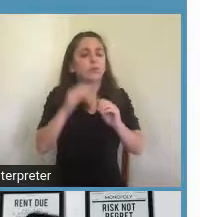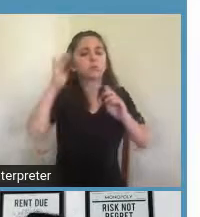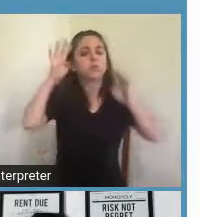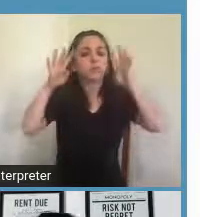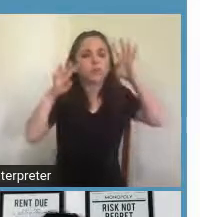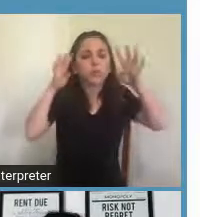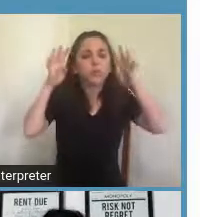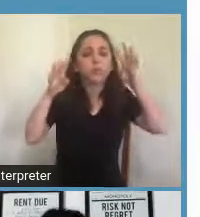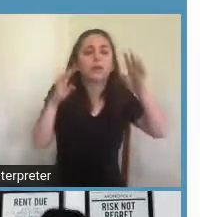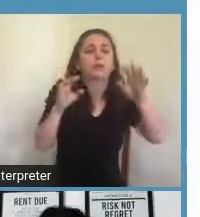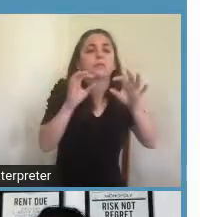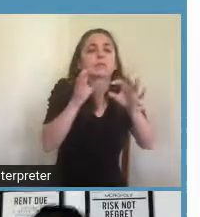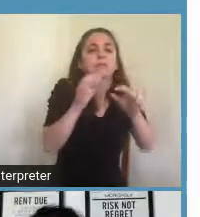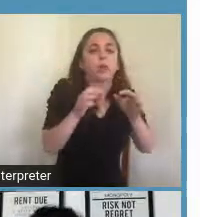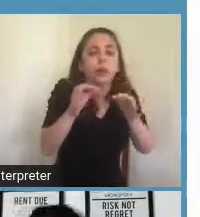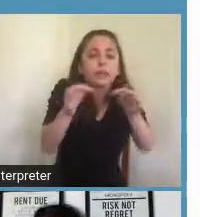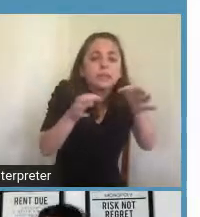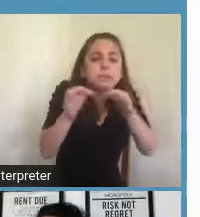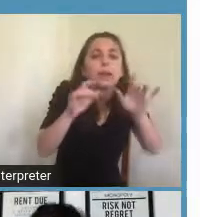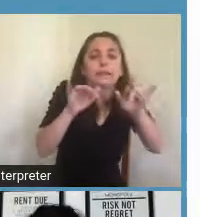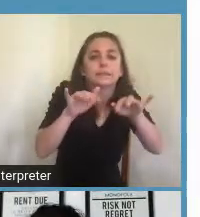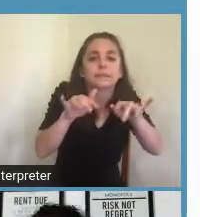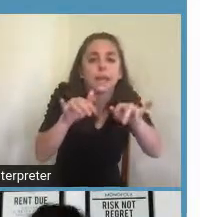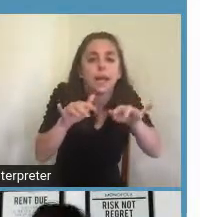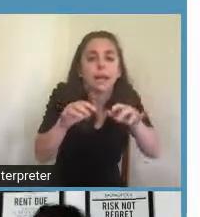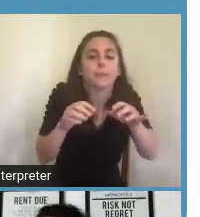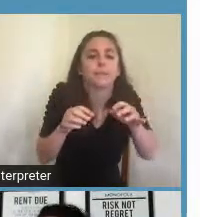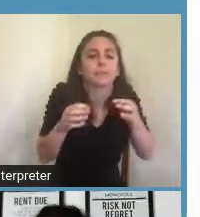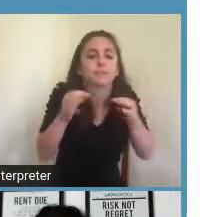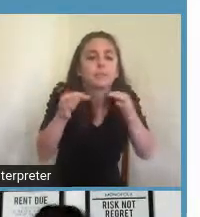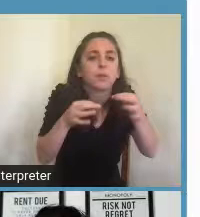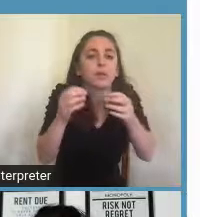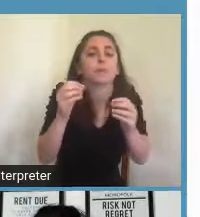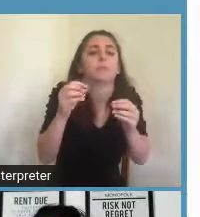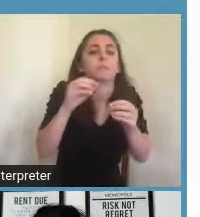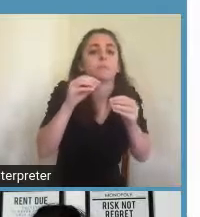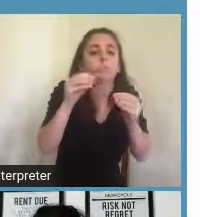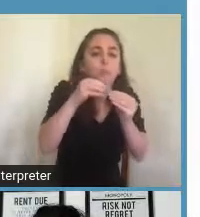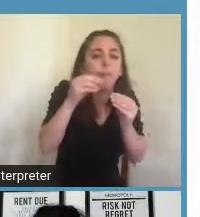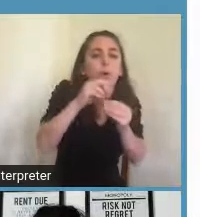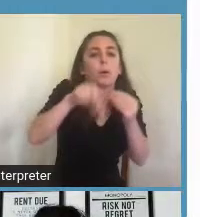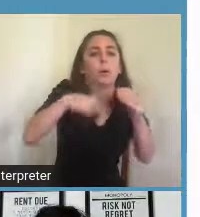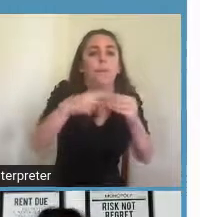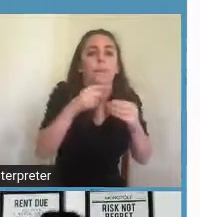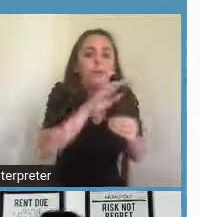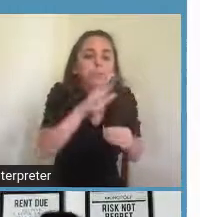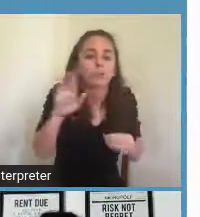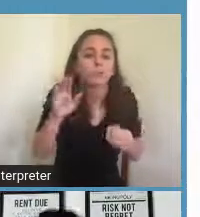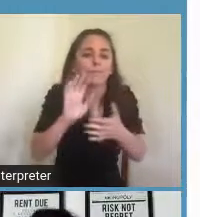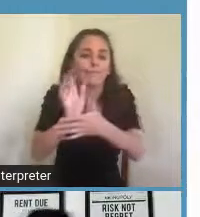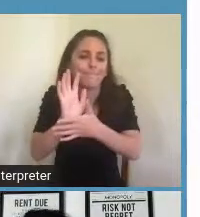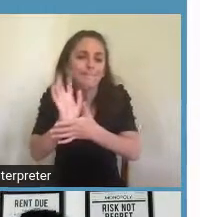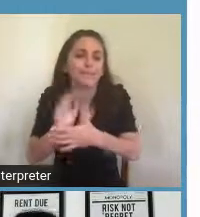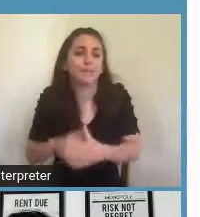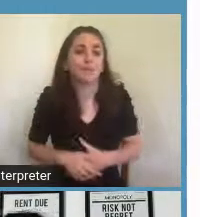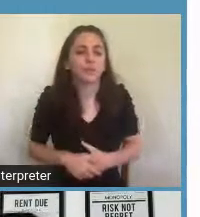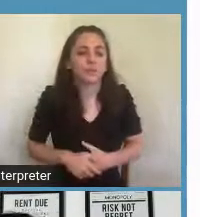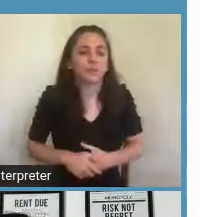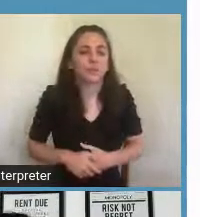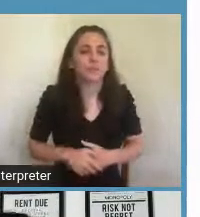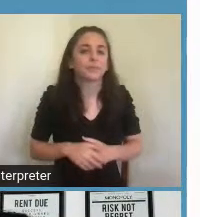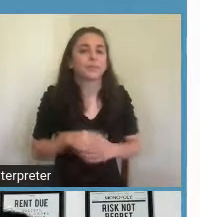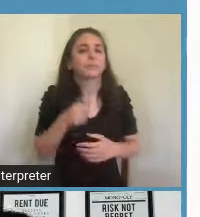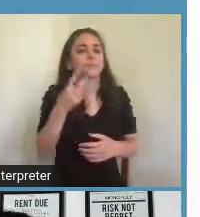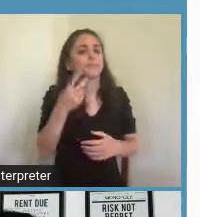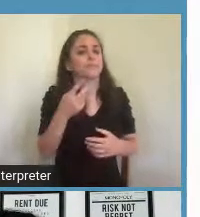people find your video online, get more eyeballs on your video. That's number one. The second one, and this is